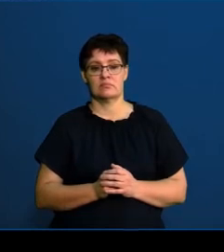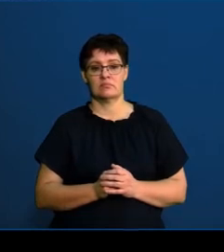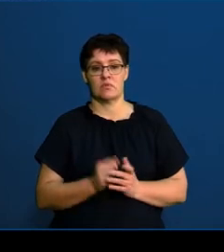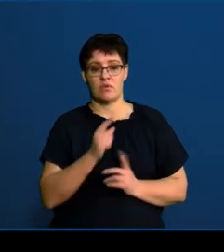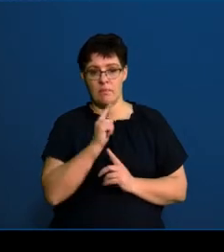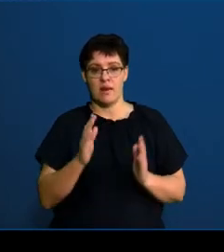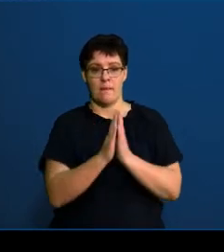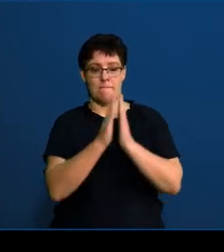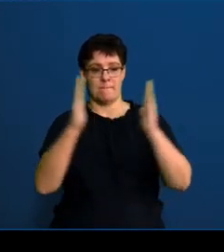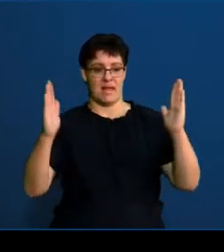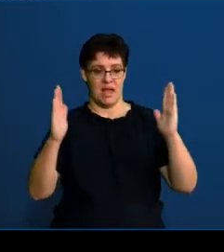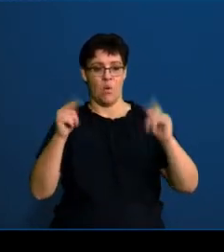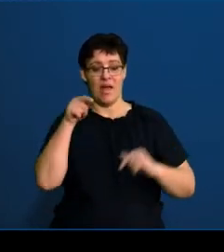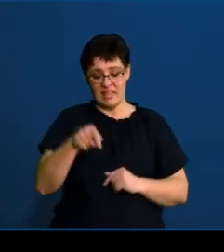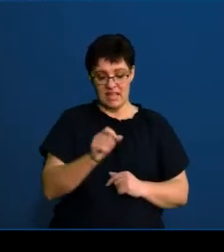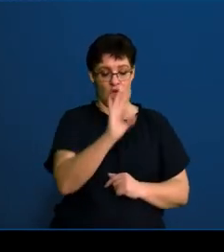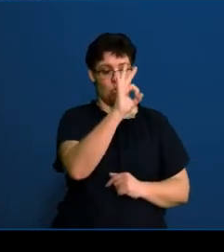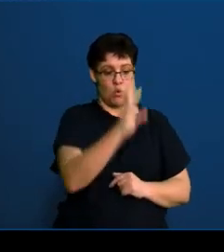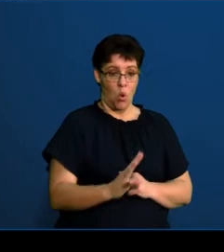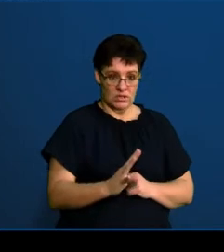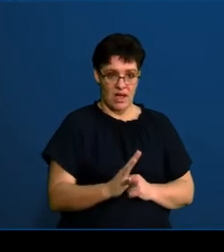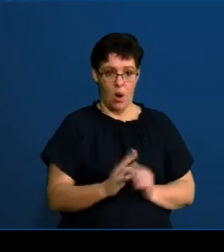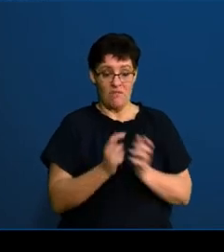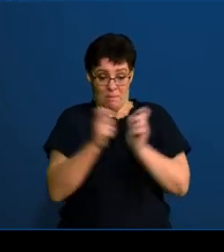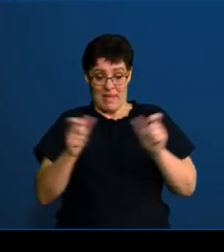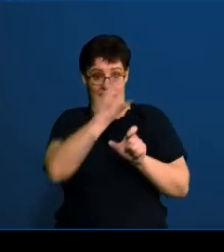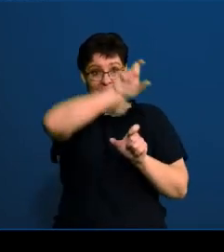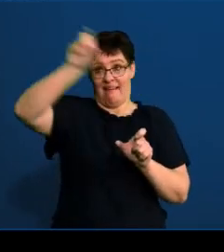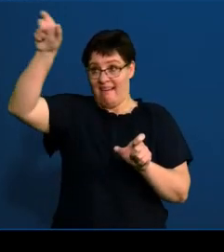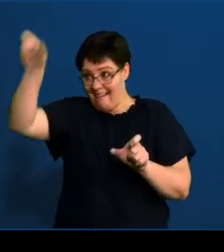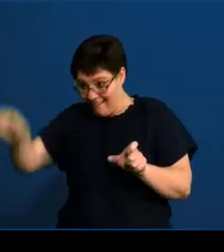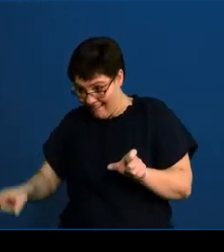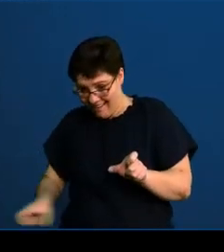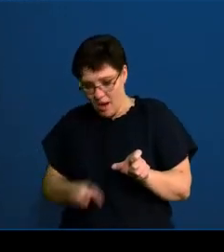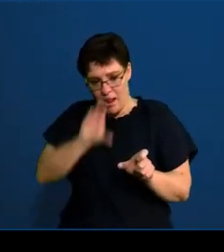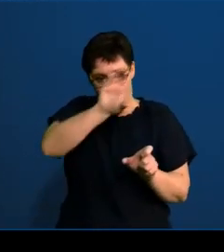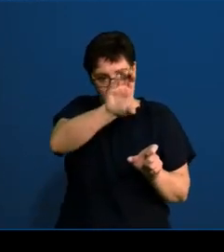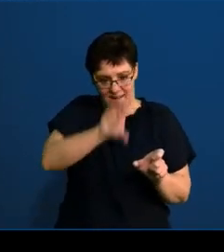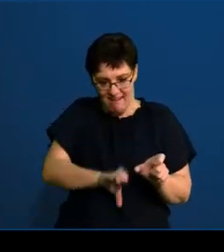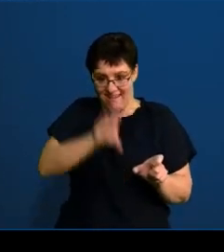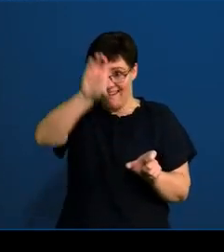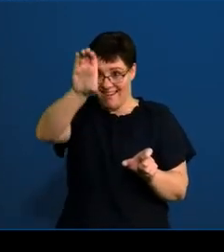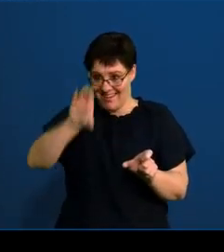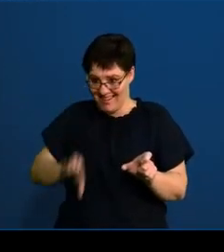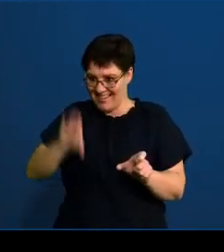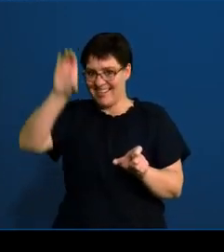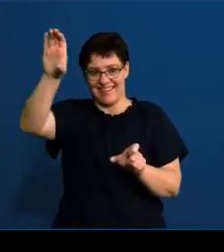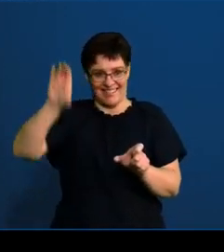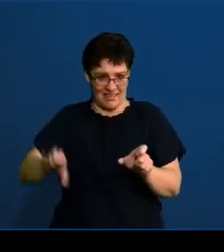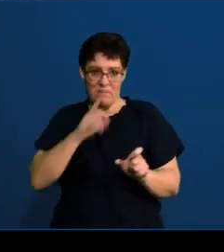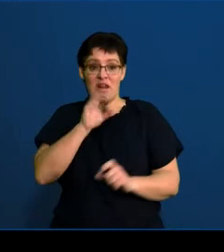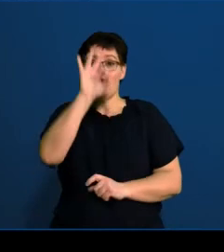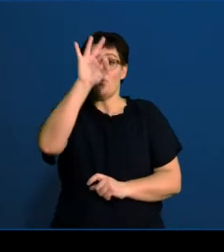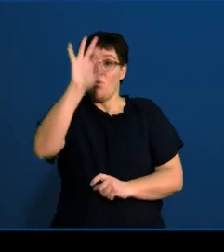because this is 3/4 of the big pane. So does that make sense? This is 3/4. Let me